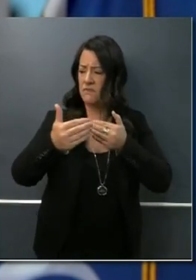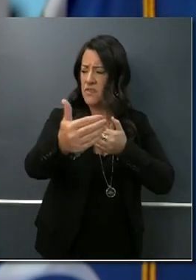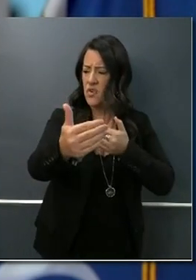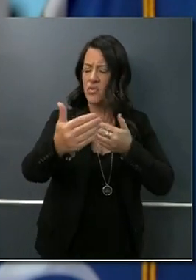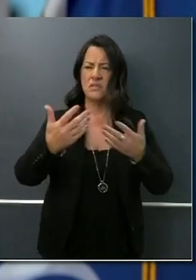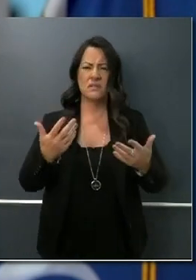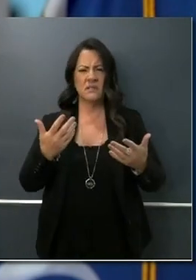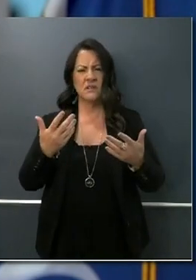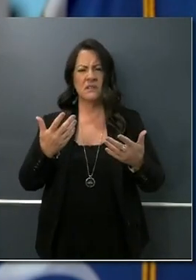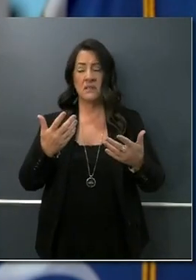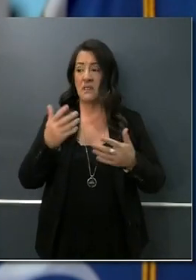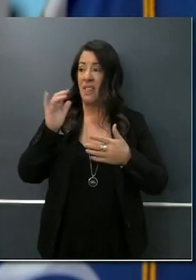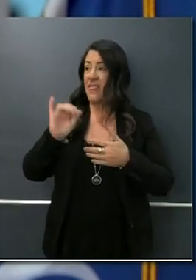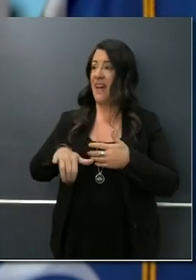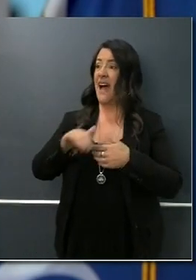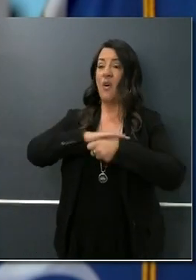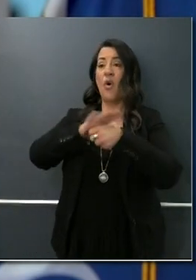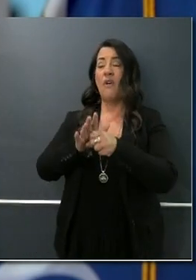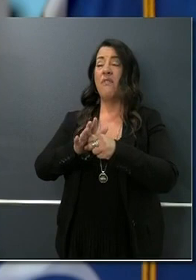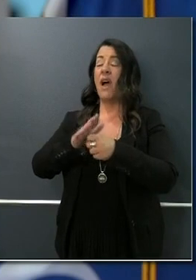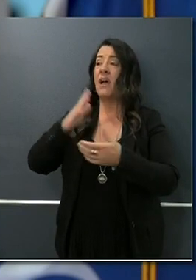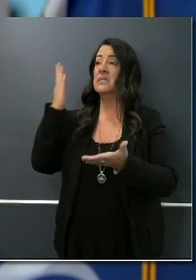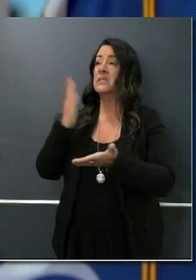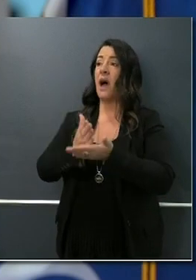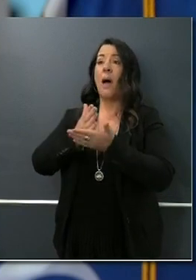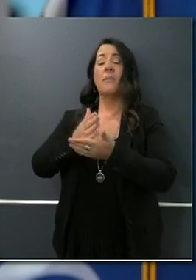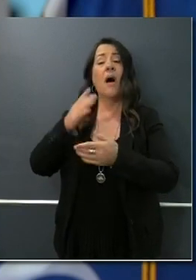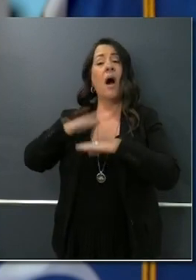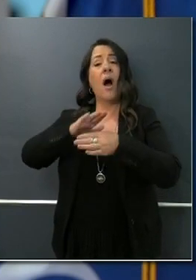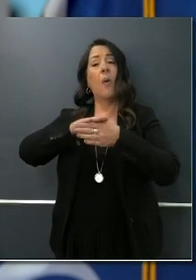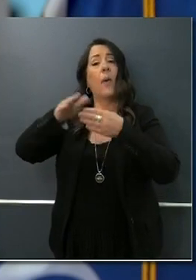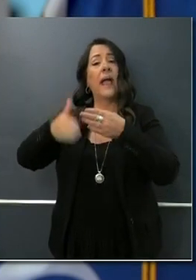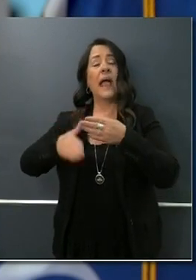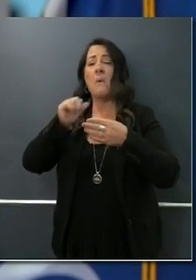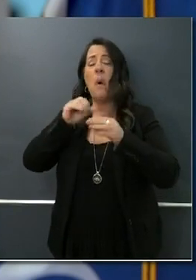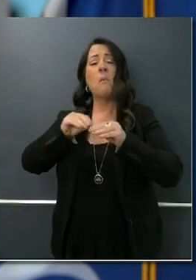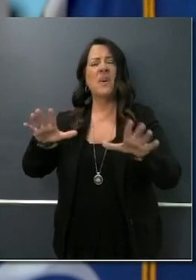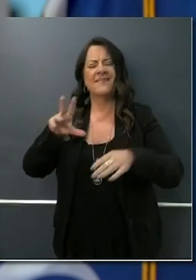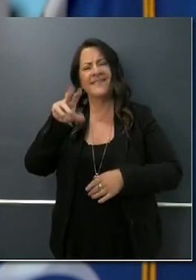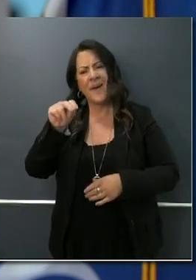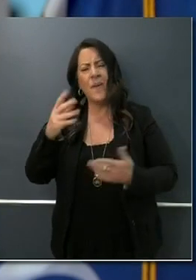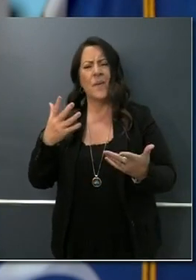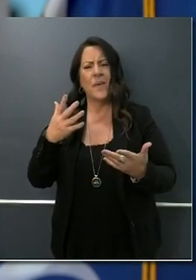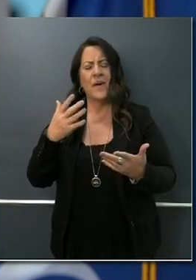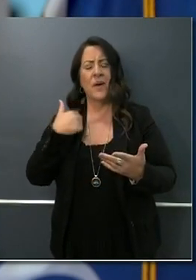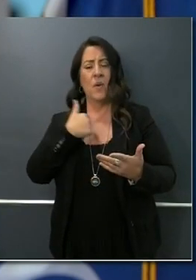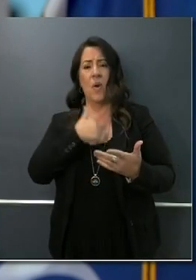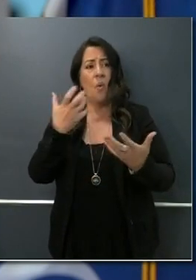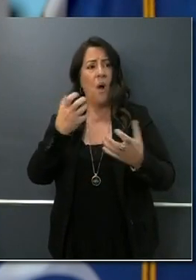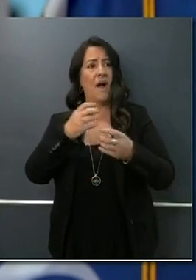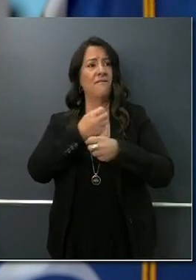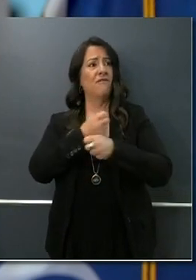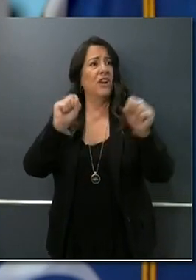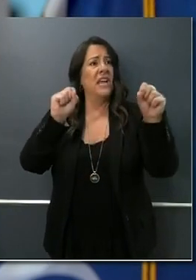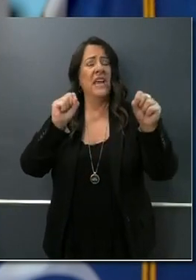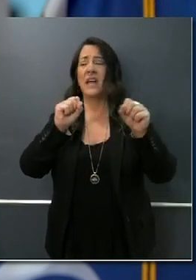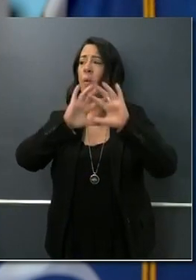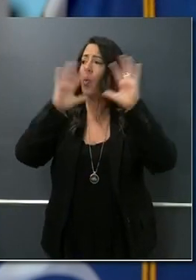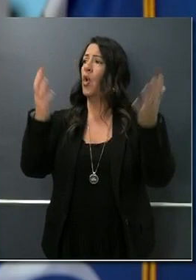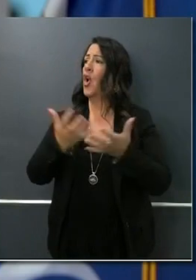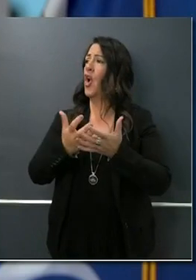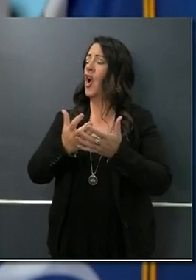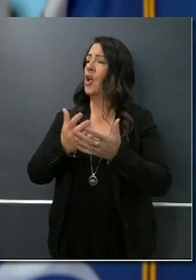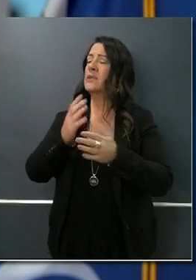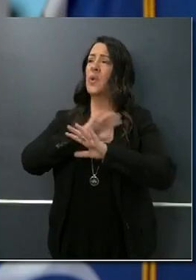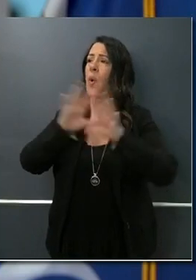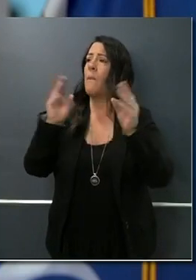day around our coasts. The likelihood of having a virus-free world is not realistic in the